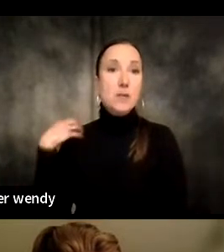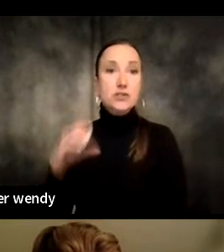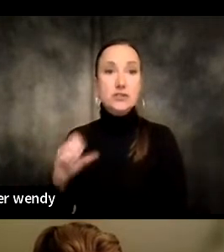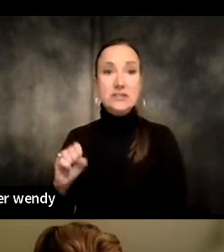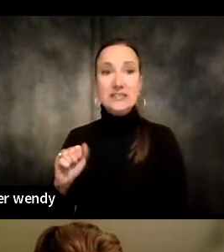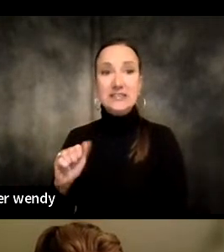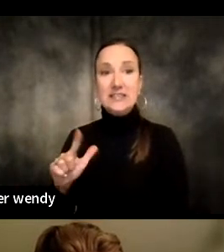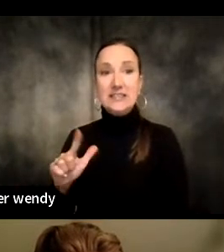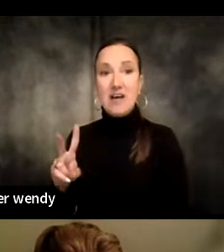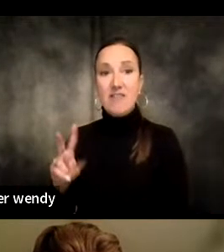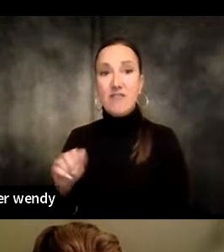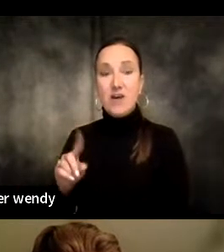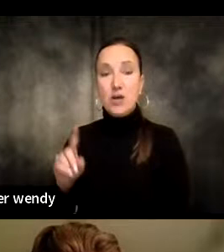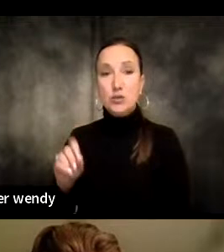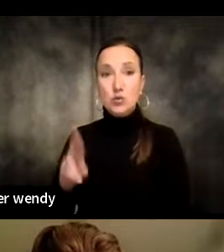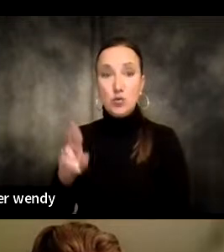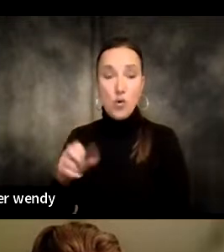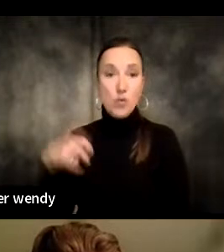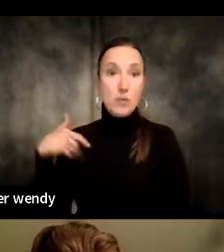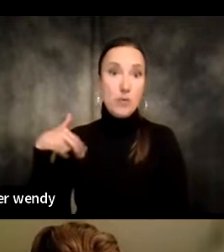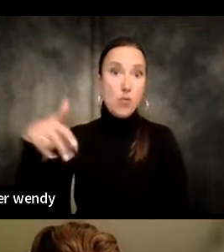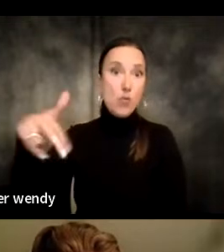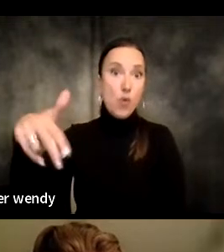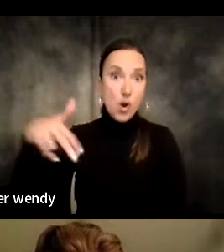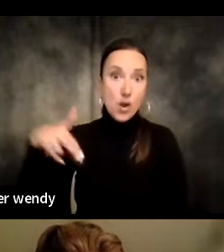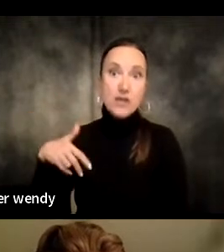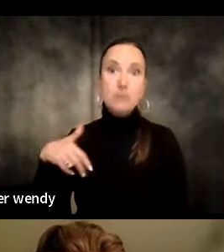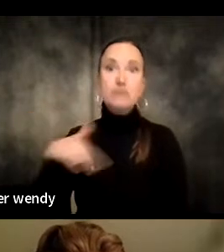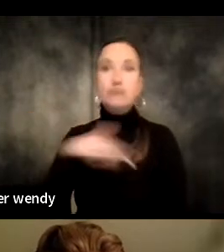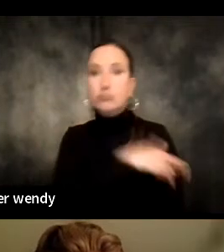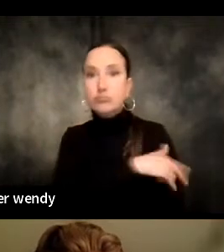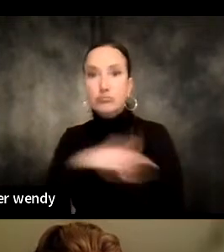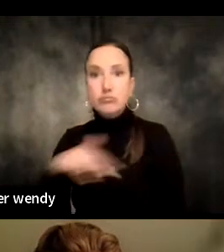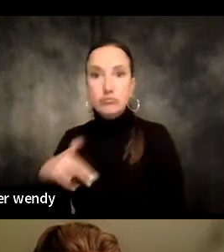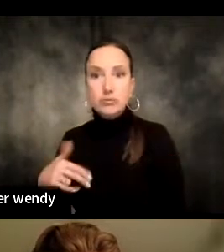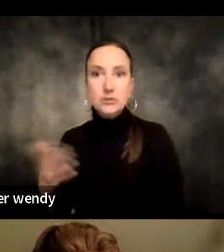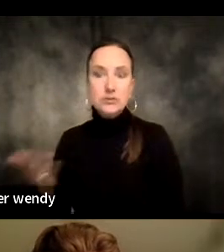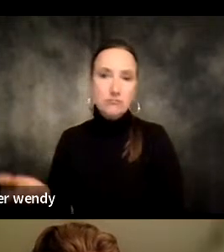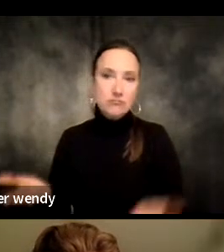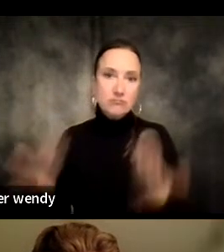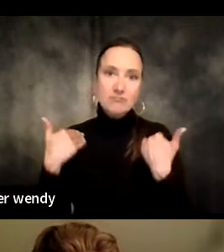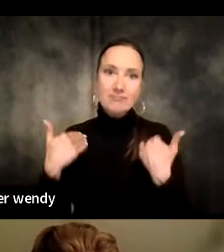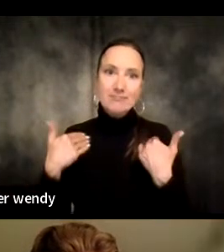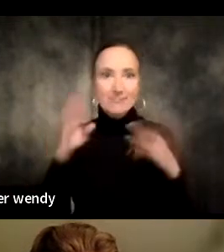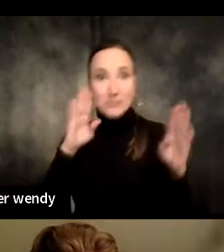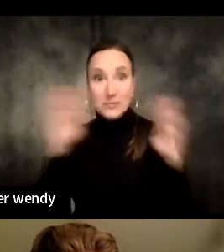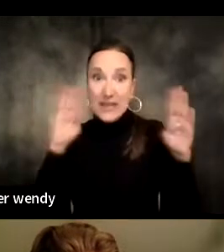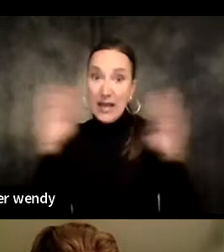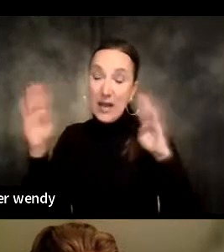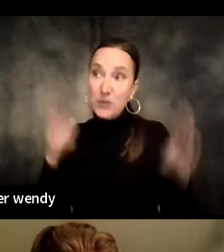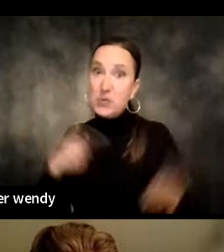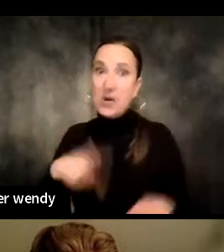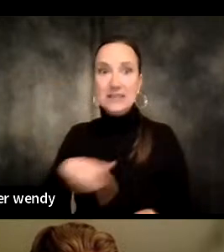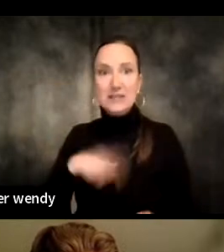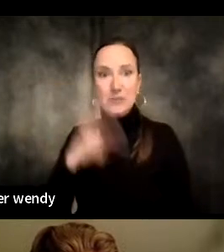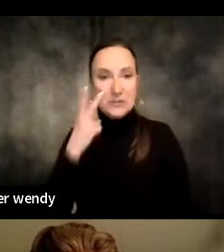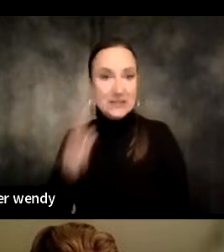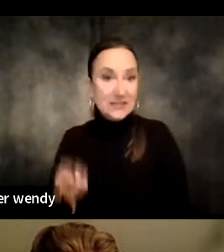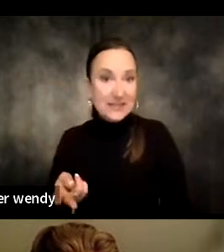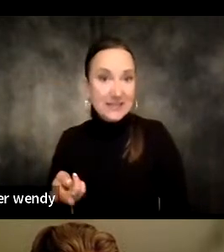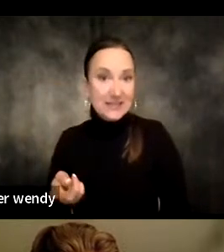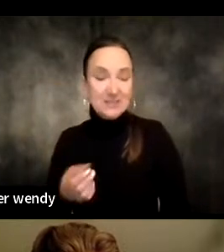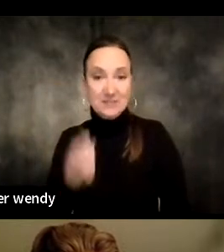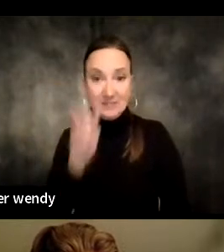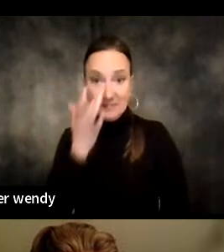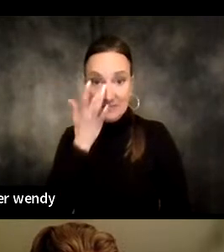along with Cure the Street. So feel free to welcome us with open arms. And